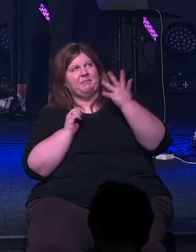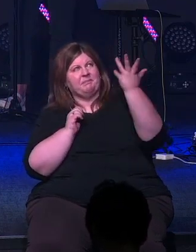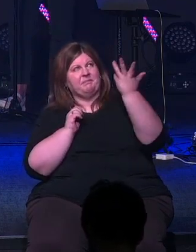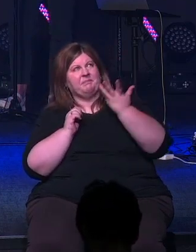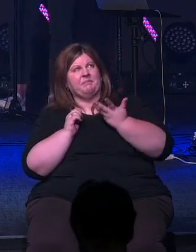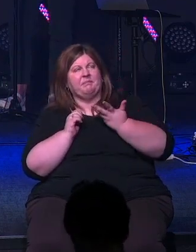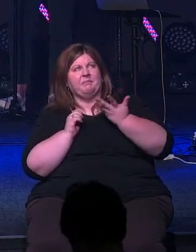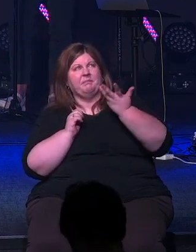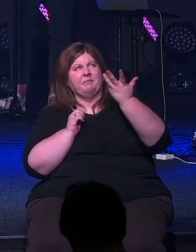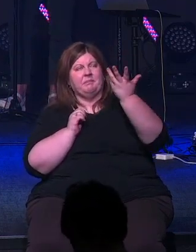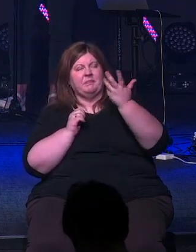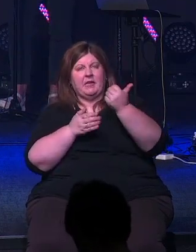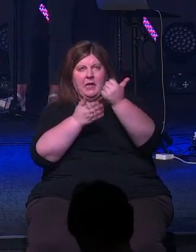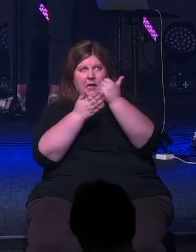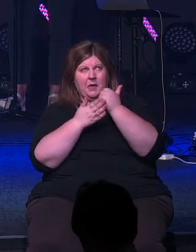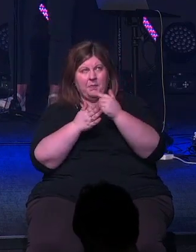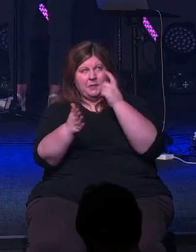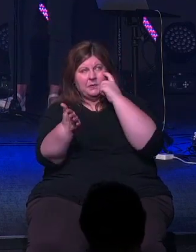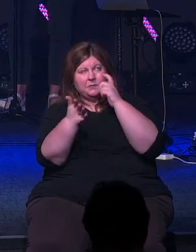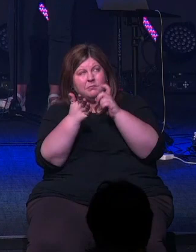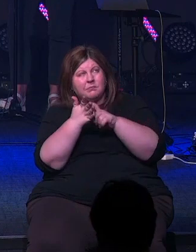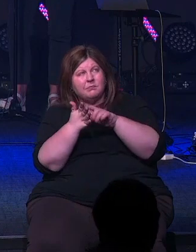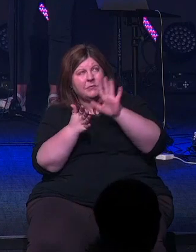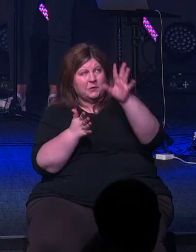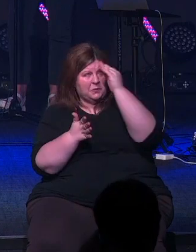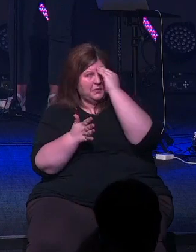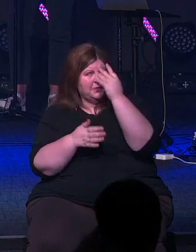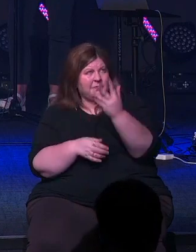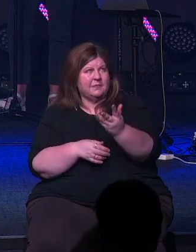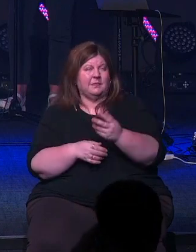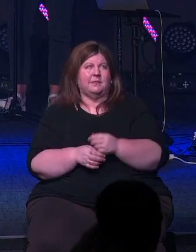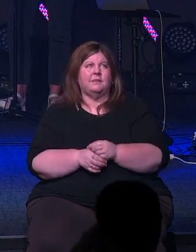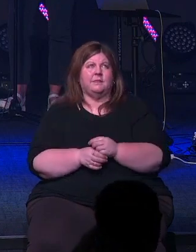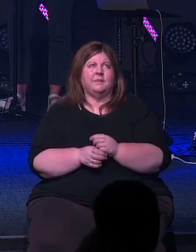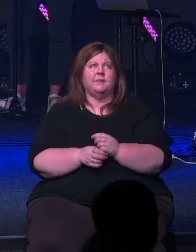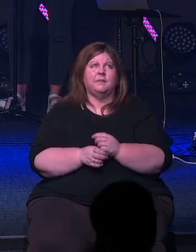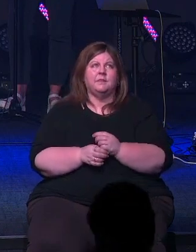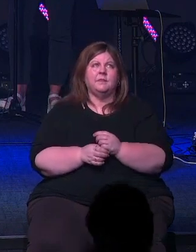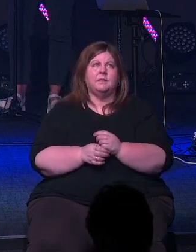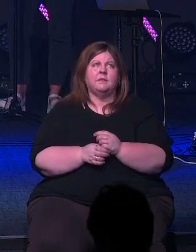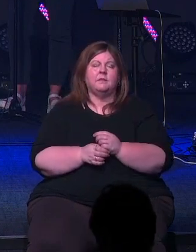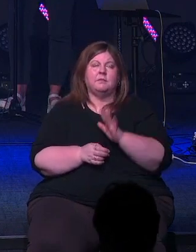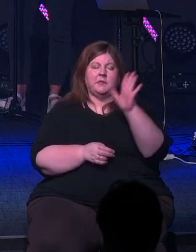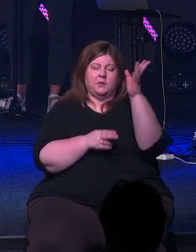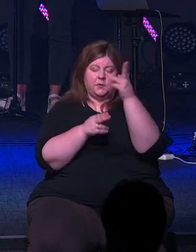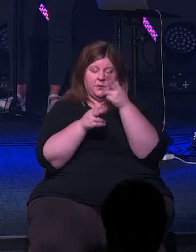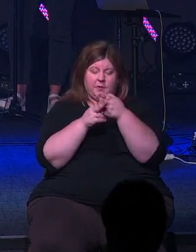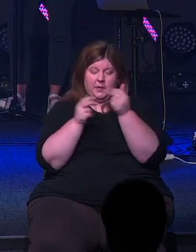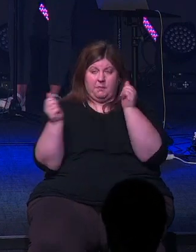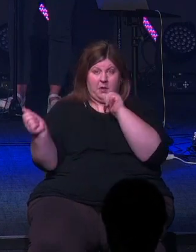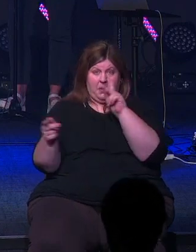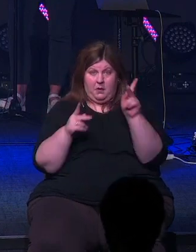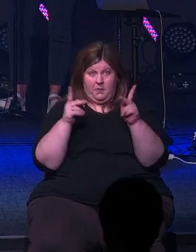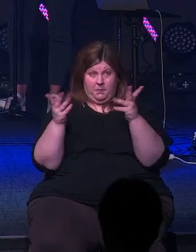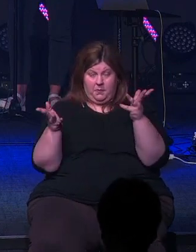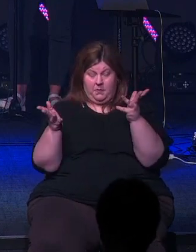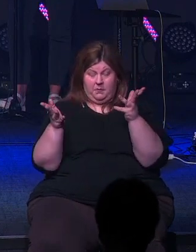that you would open our ears to hear what you have to say. It's in your name that all God's people